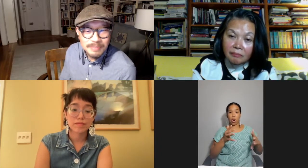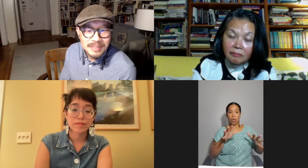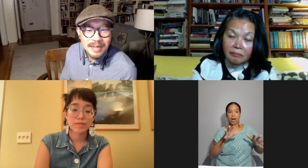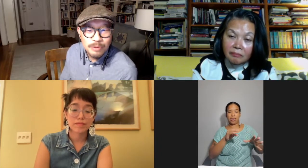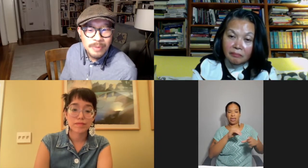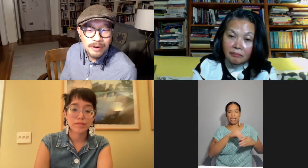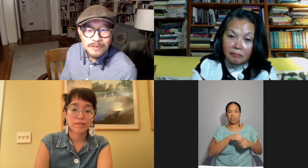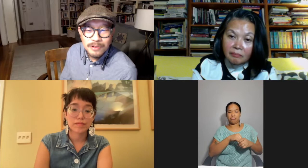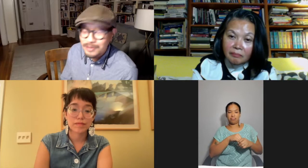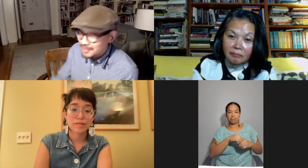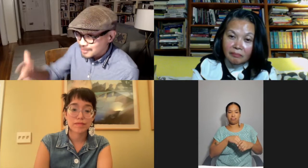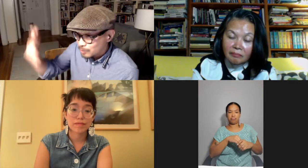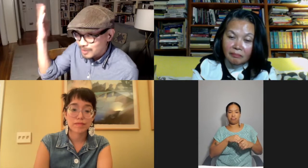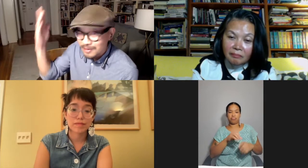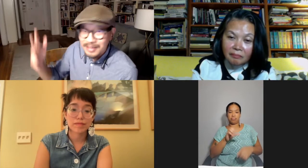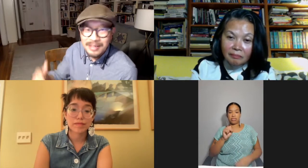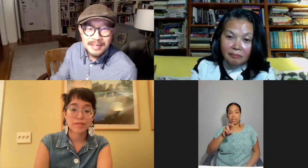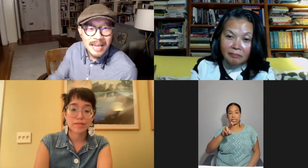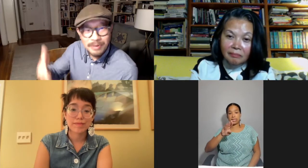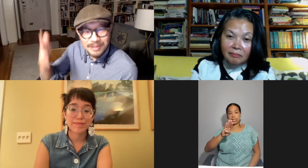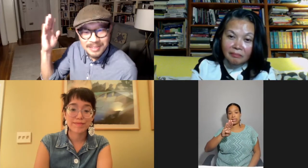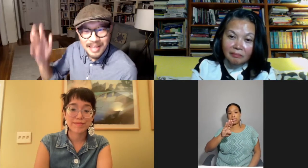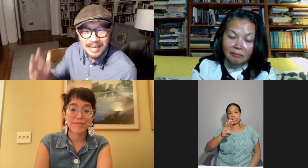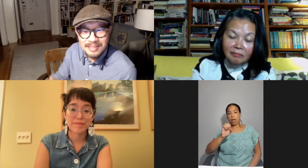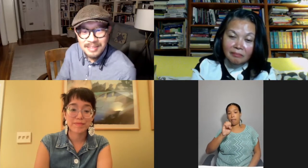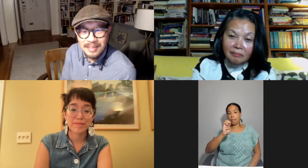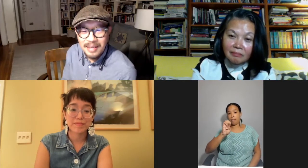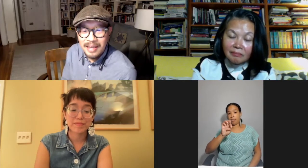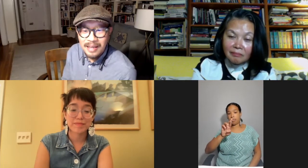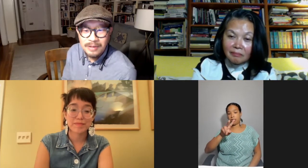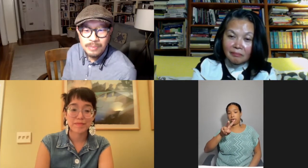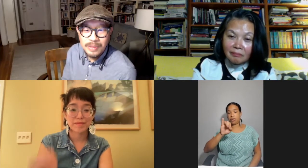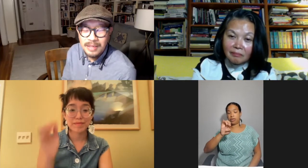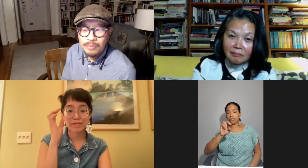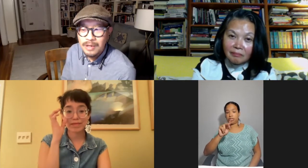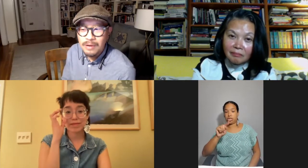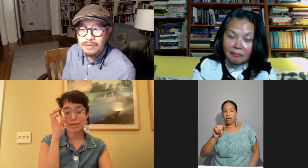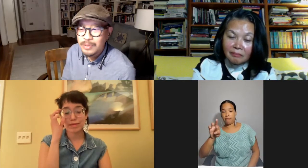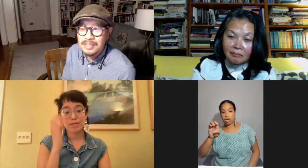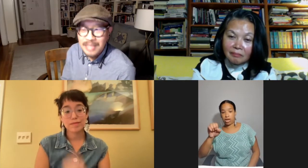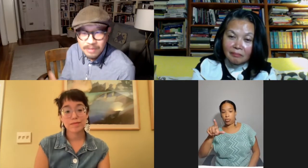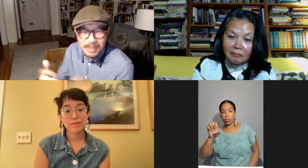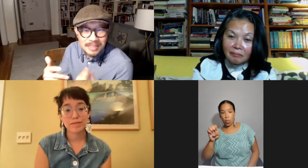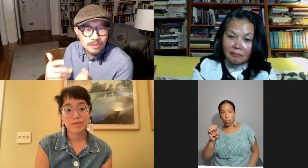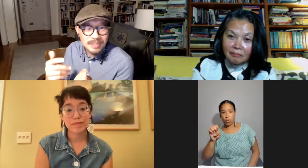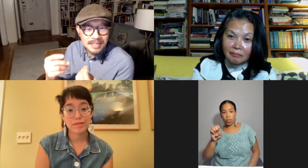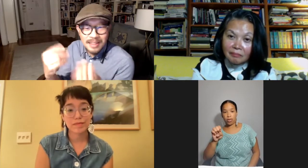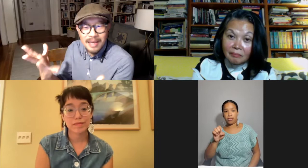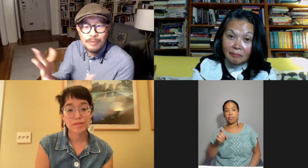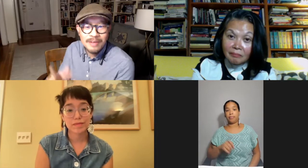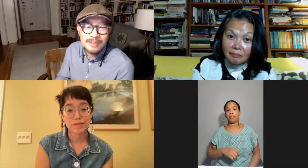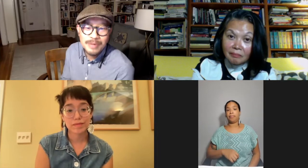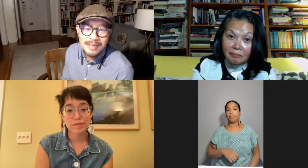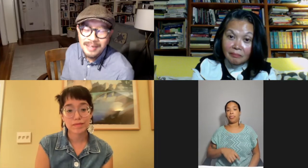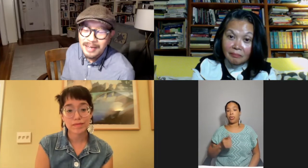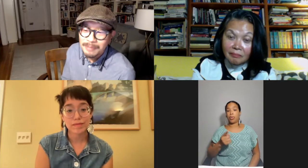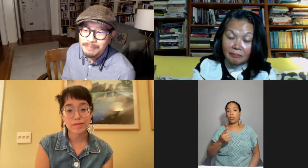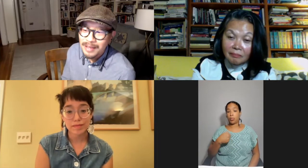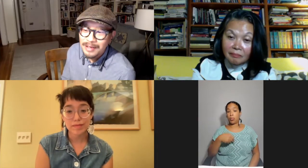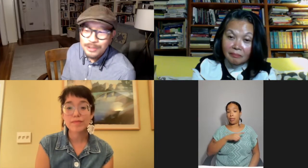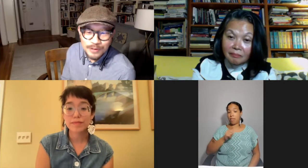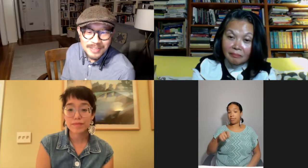role, except it's not robot overlords, it's this weird capitalist class. And we just have to be as interesting to them. We have to